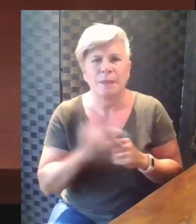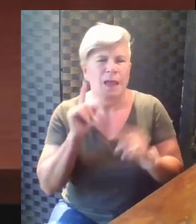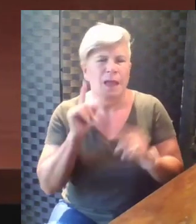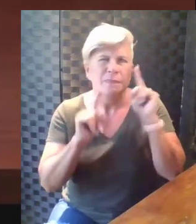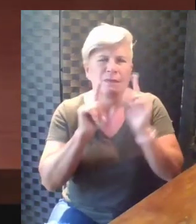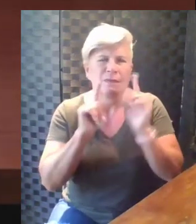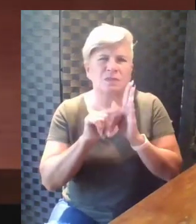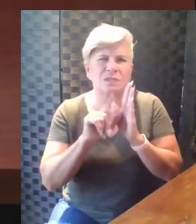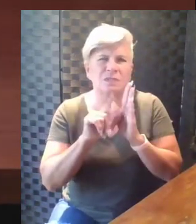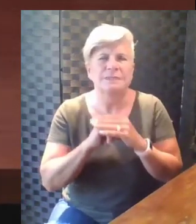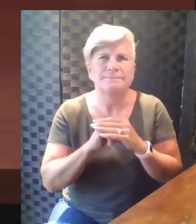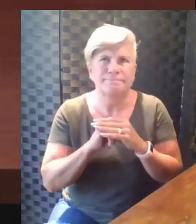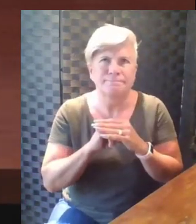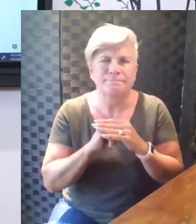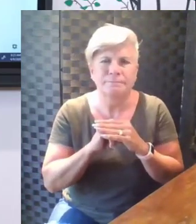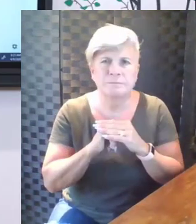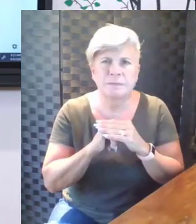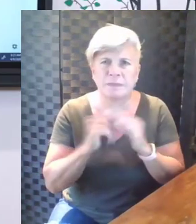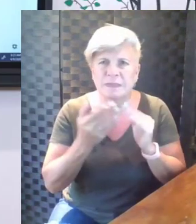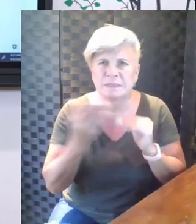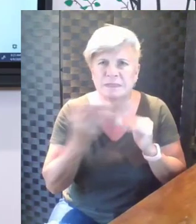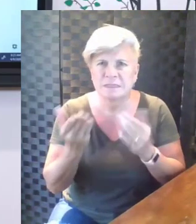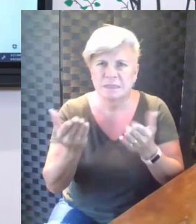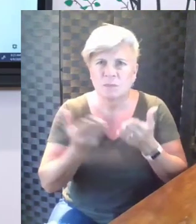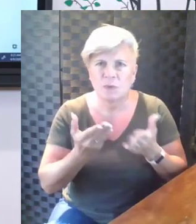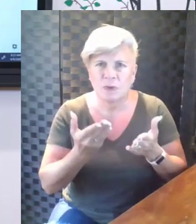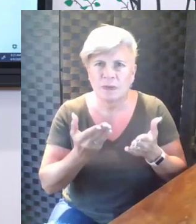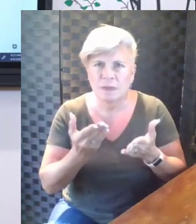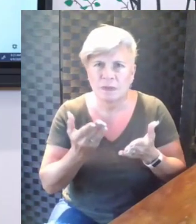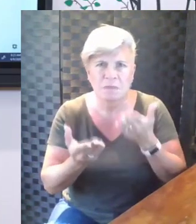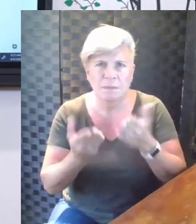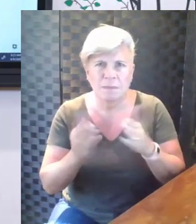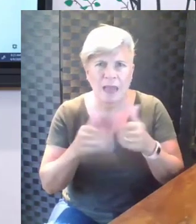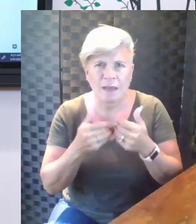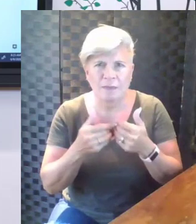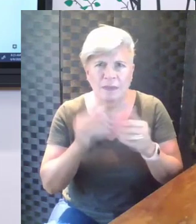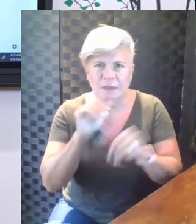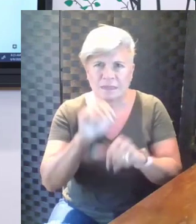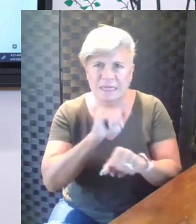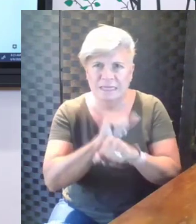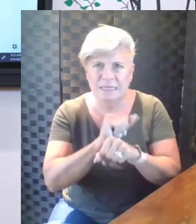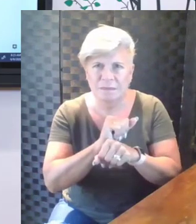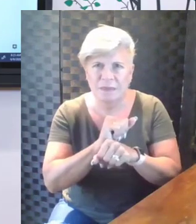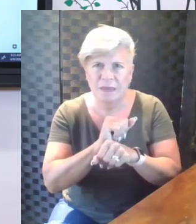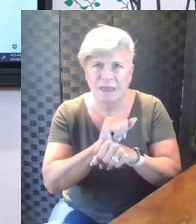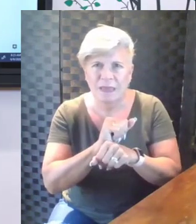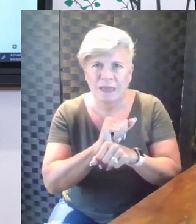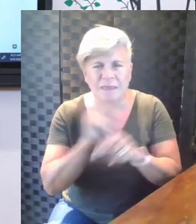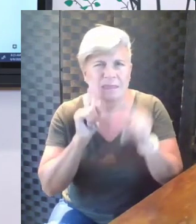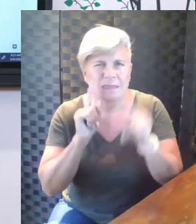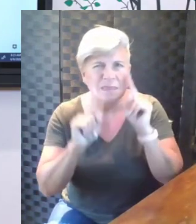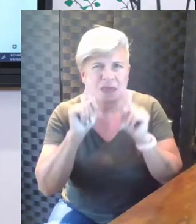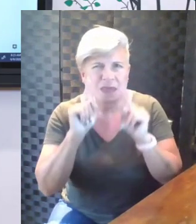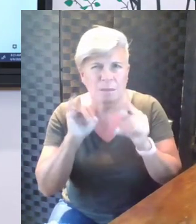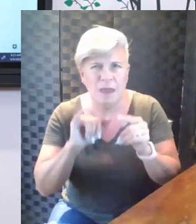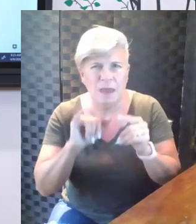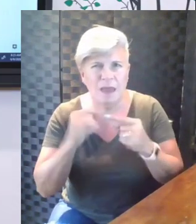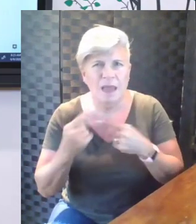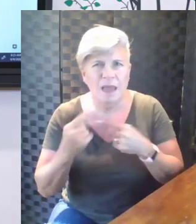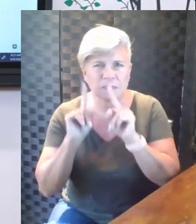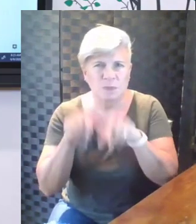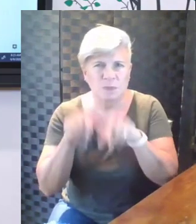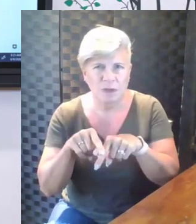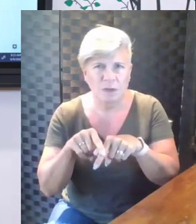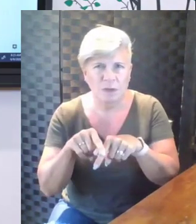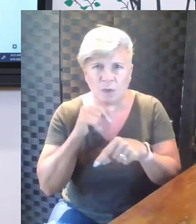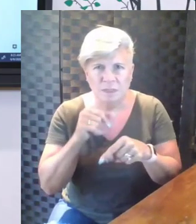for just a minute about these objects that I brought and maybe how they're set up. And be thinking about that as we go, because we're really